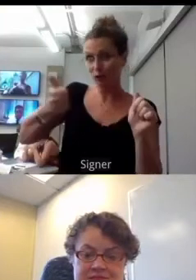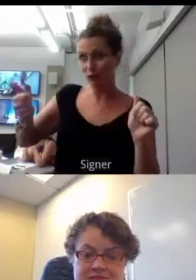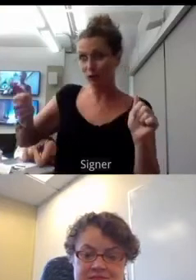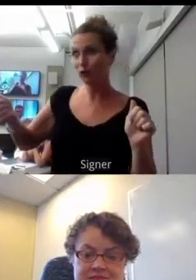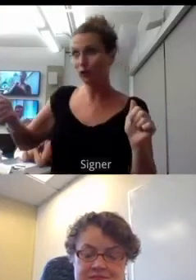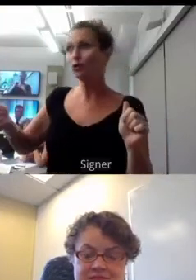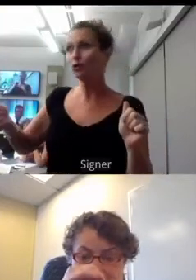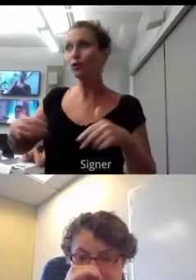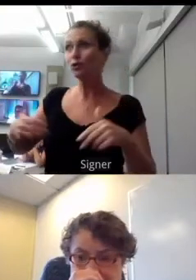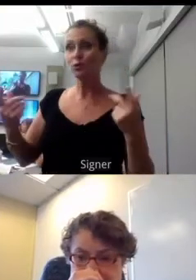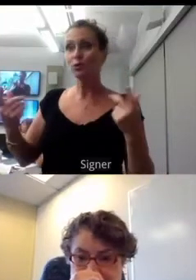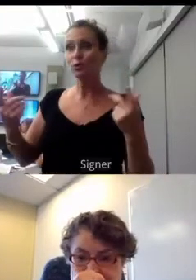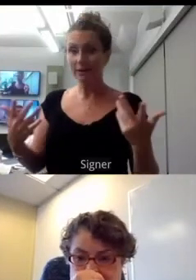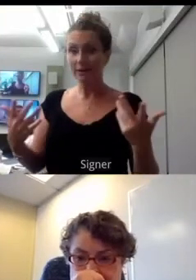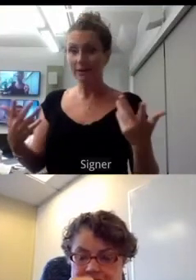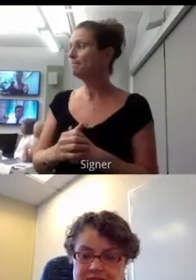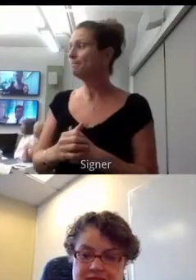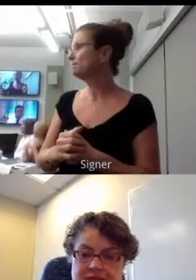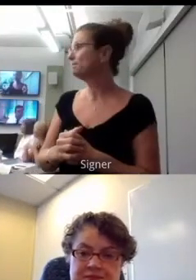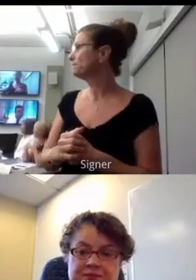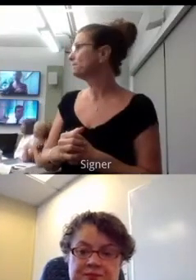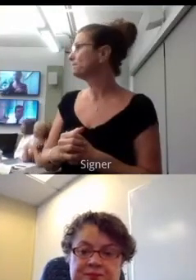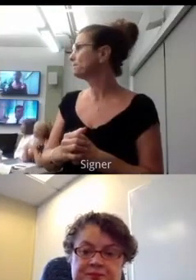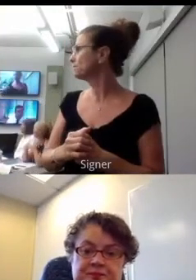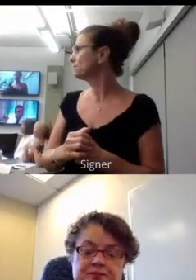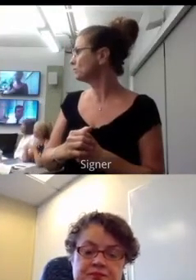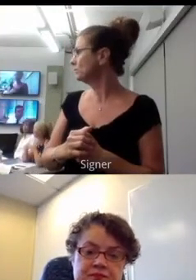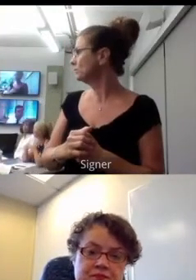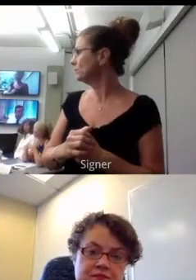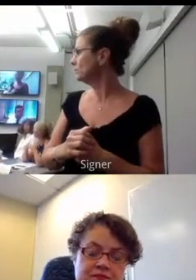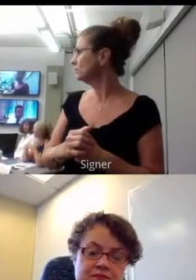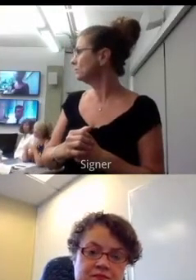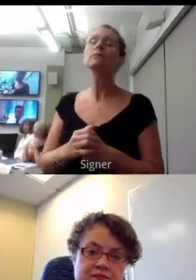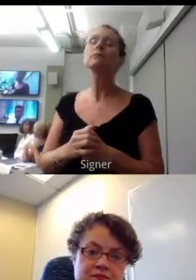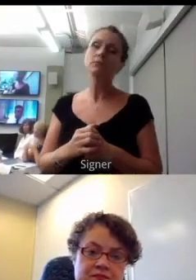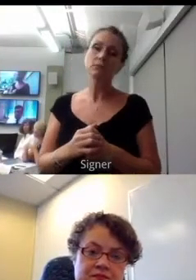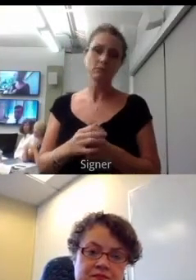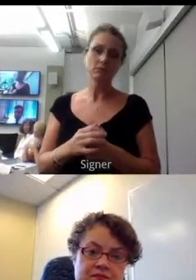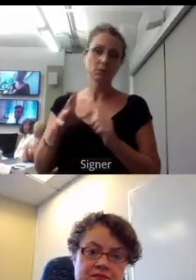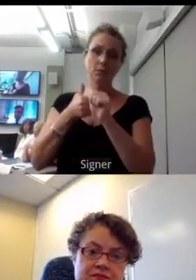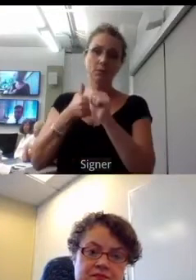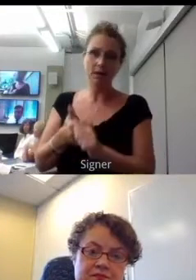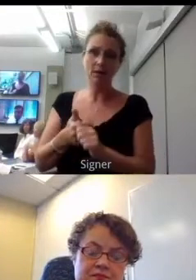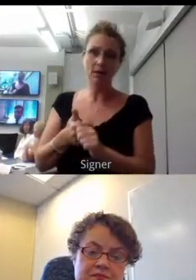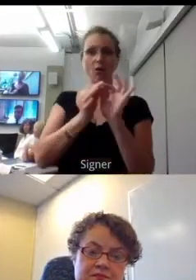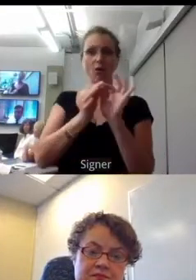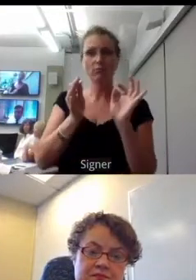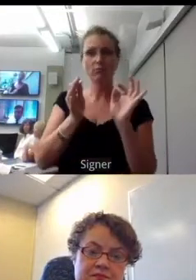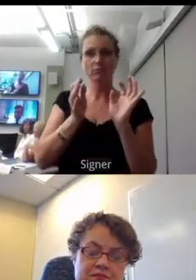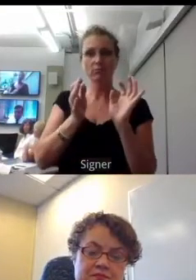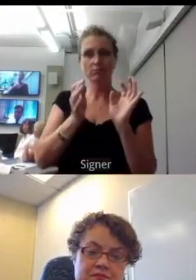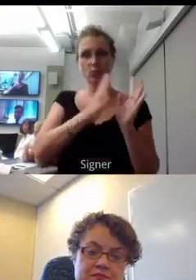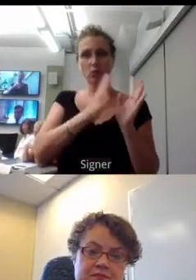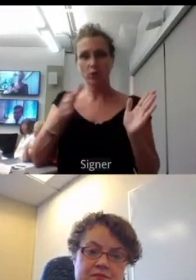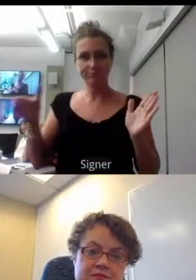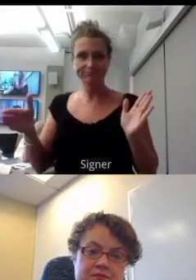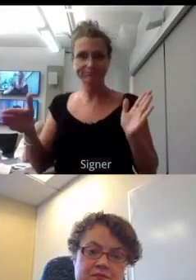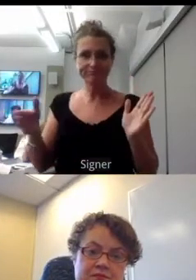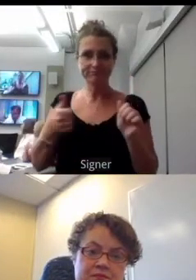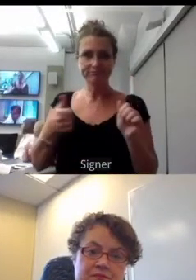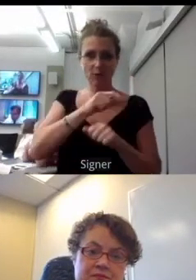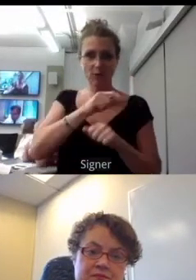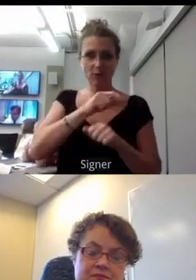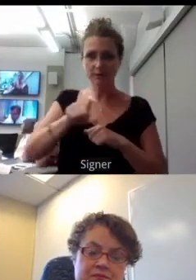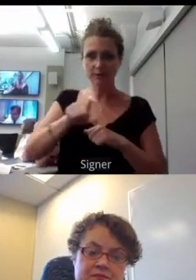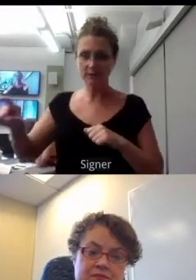in which you each spoke, starting with Charles, and then Mayo,